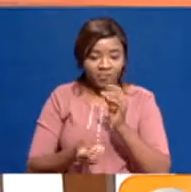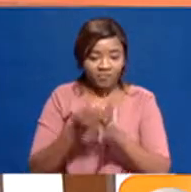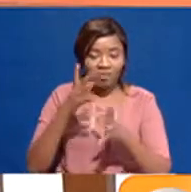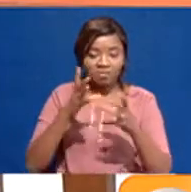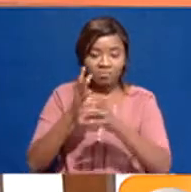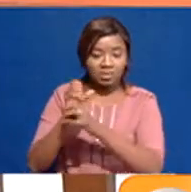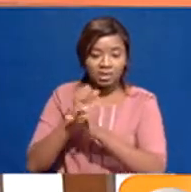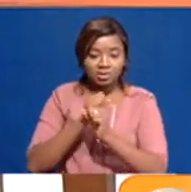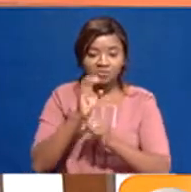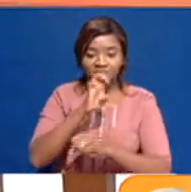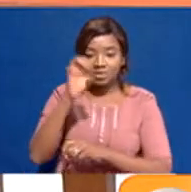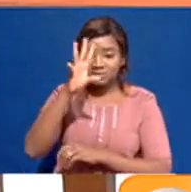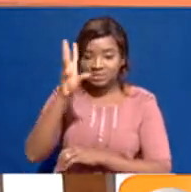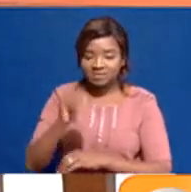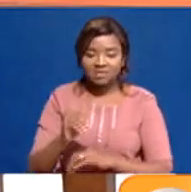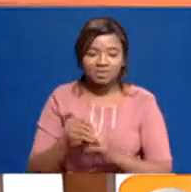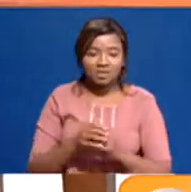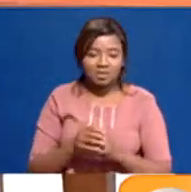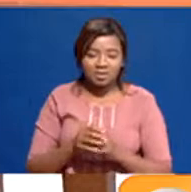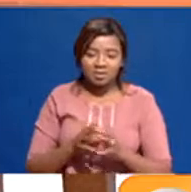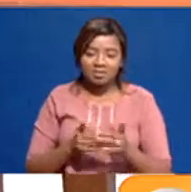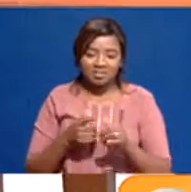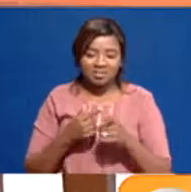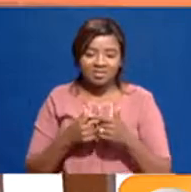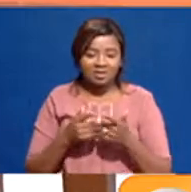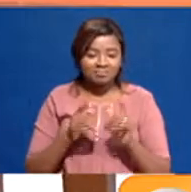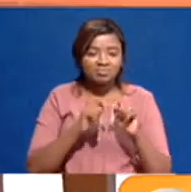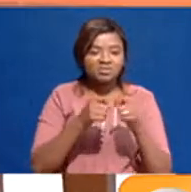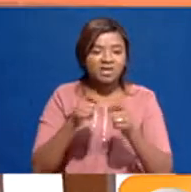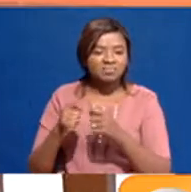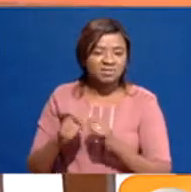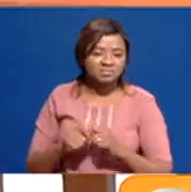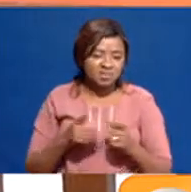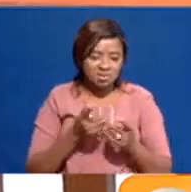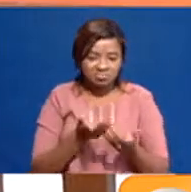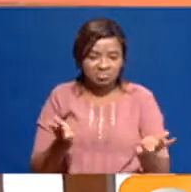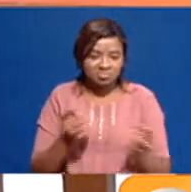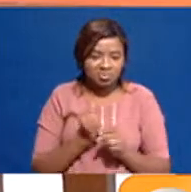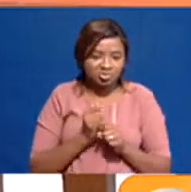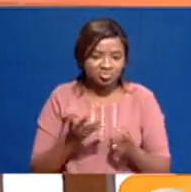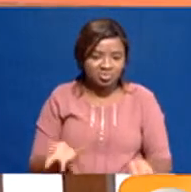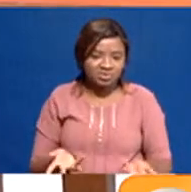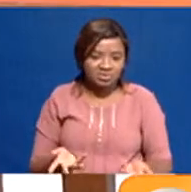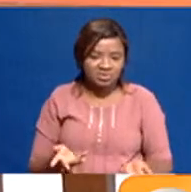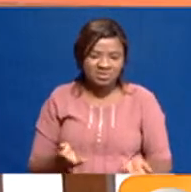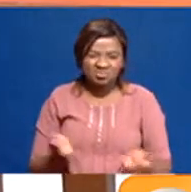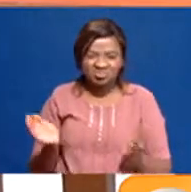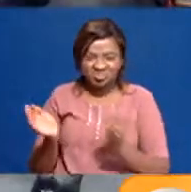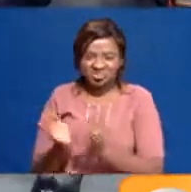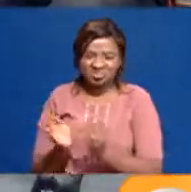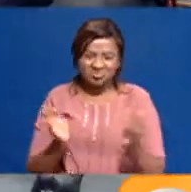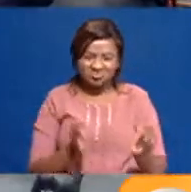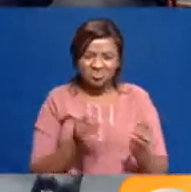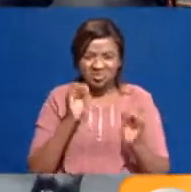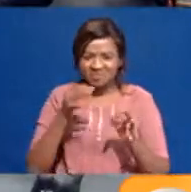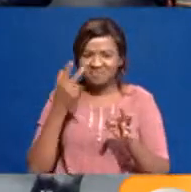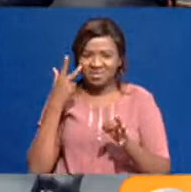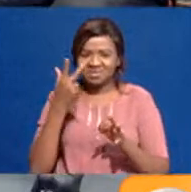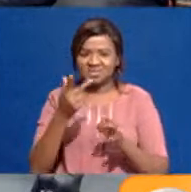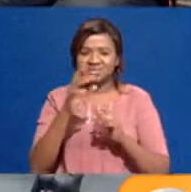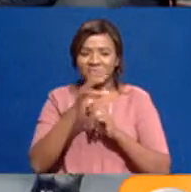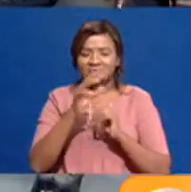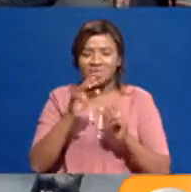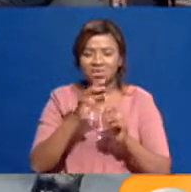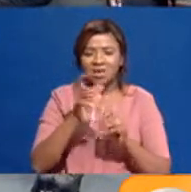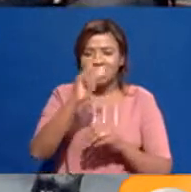the bigger region, what would the individual ethnic blocks do? They will be too small to be anything. So we